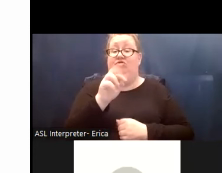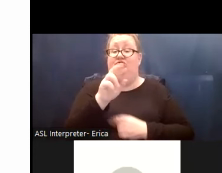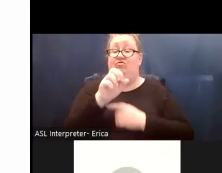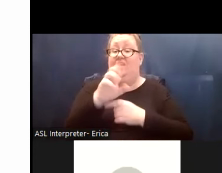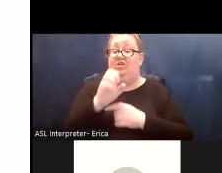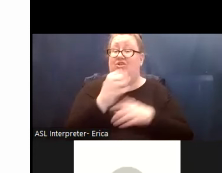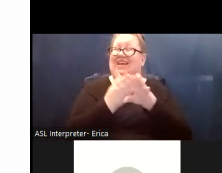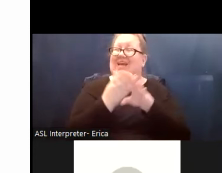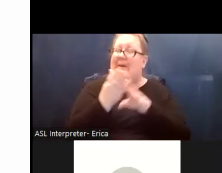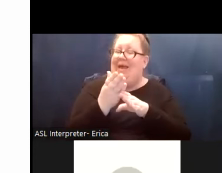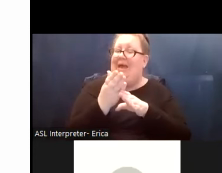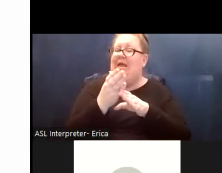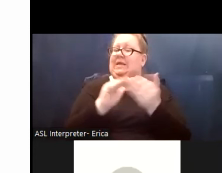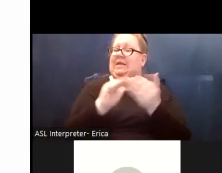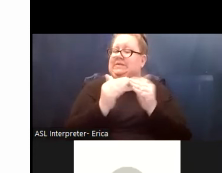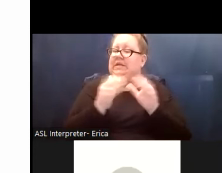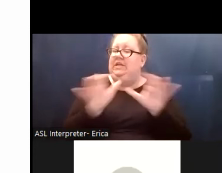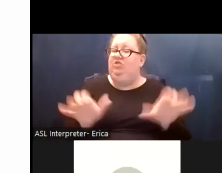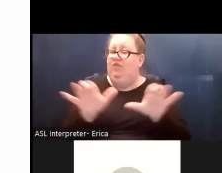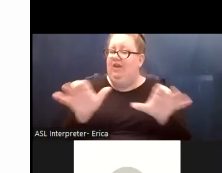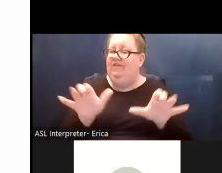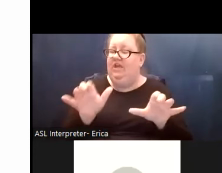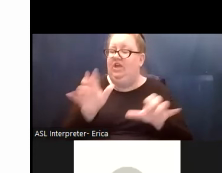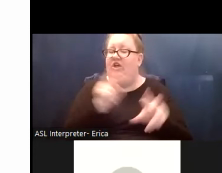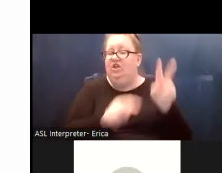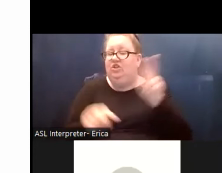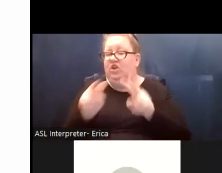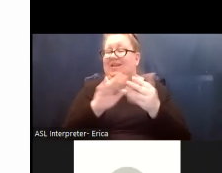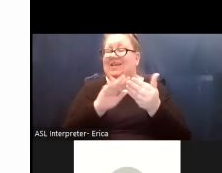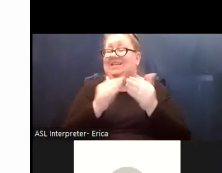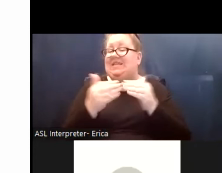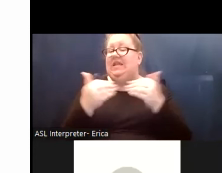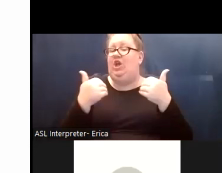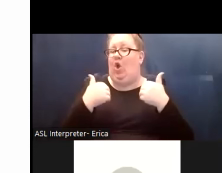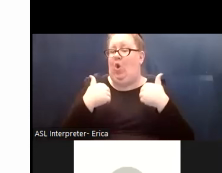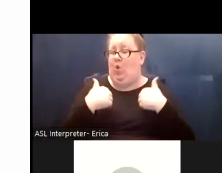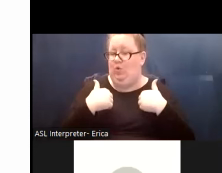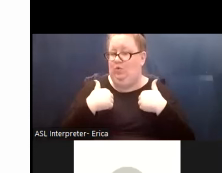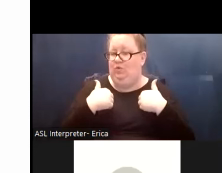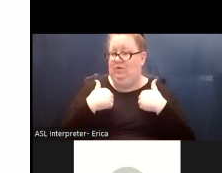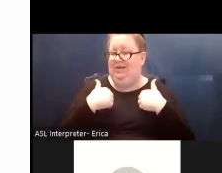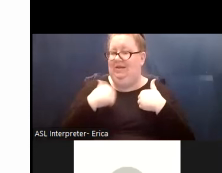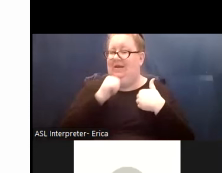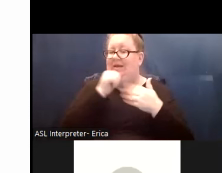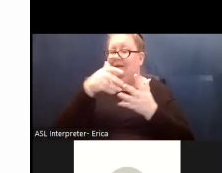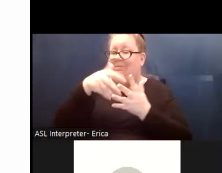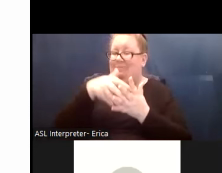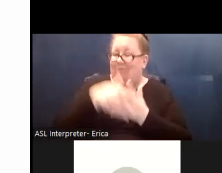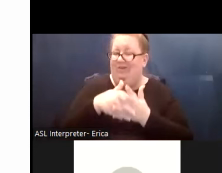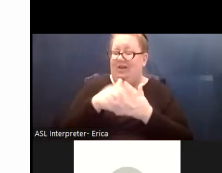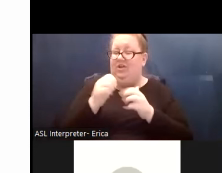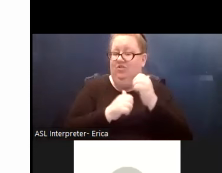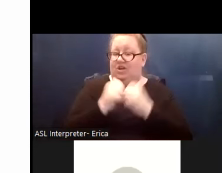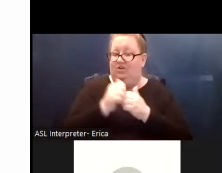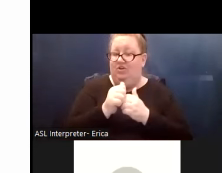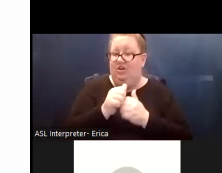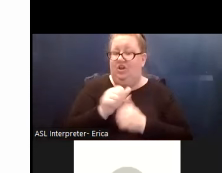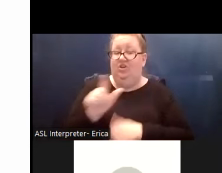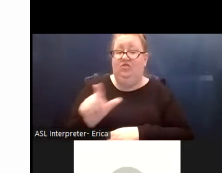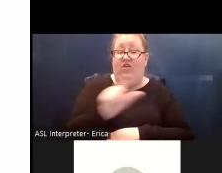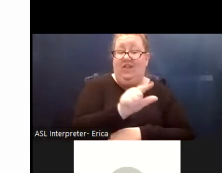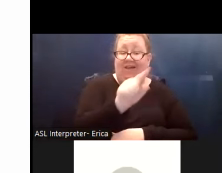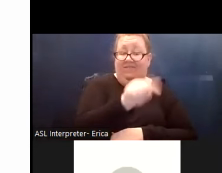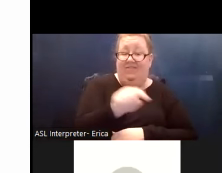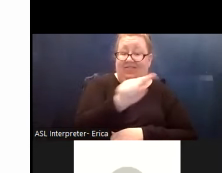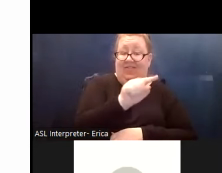at city-owned impervious surfaces. You can see in this little thumbnail map to the left, those pink